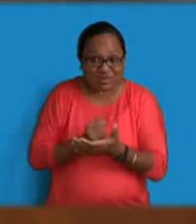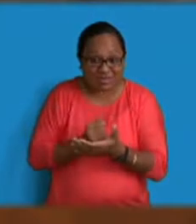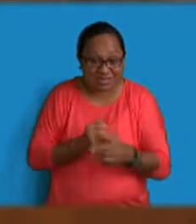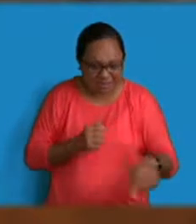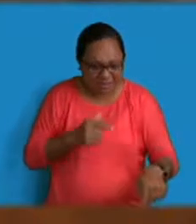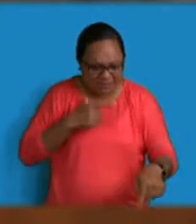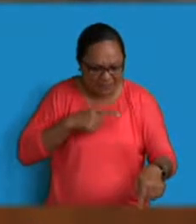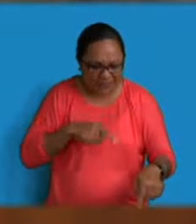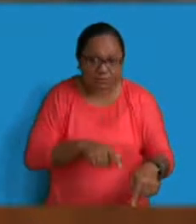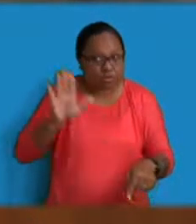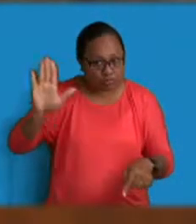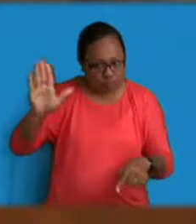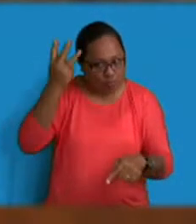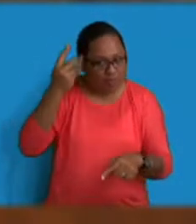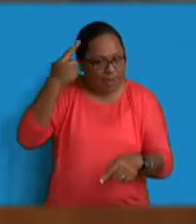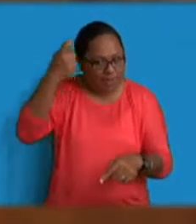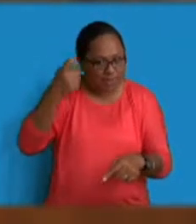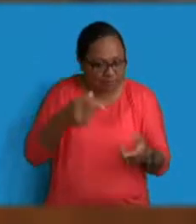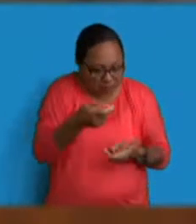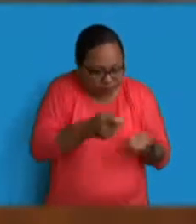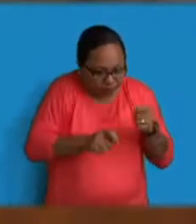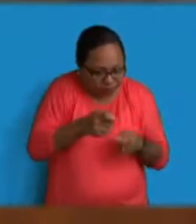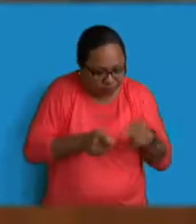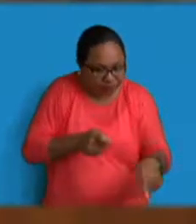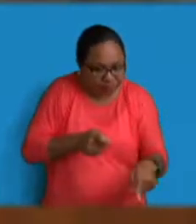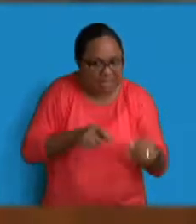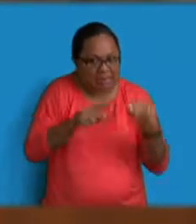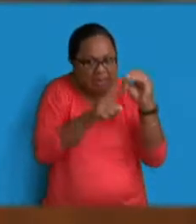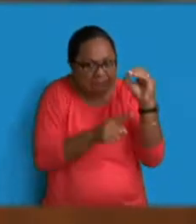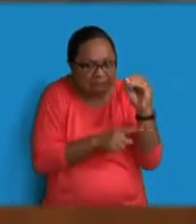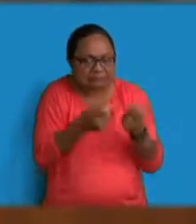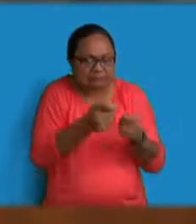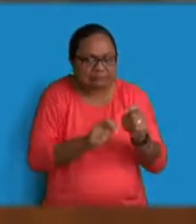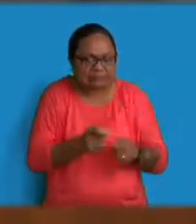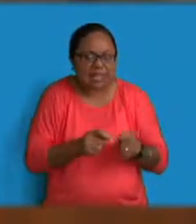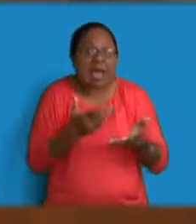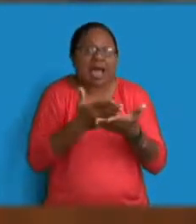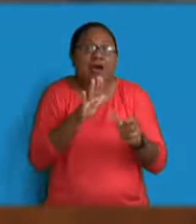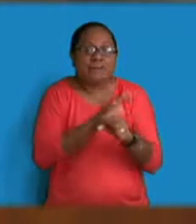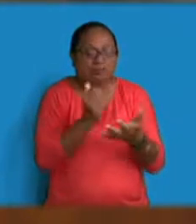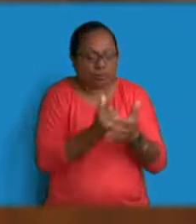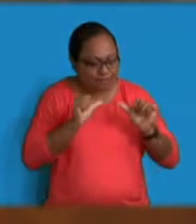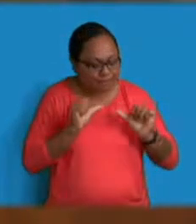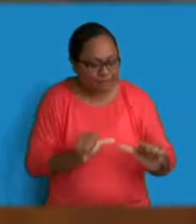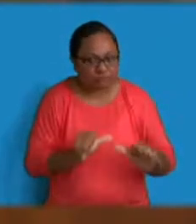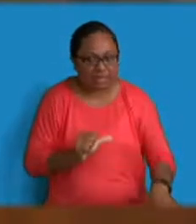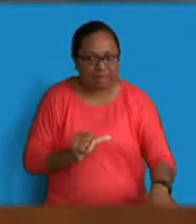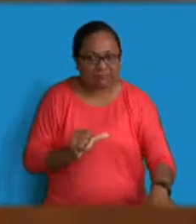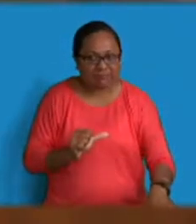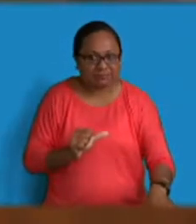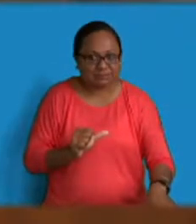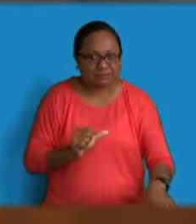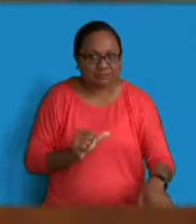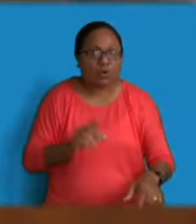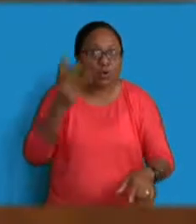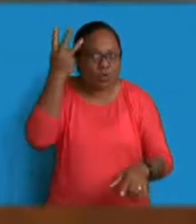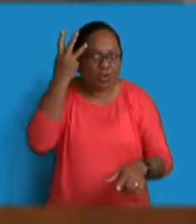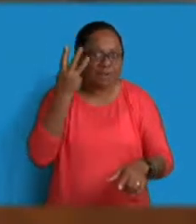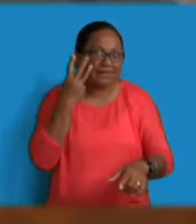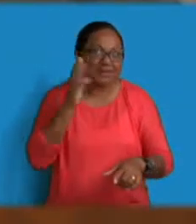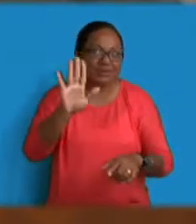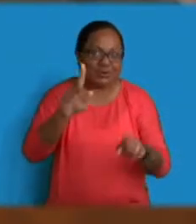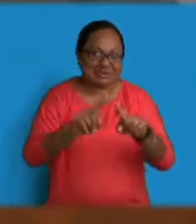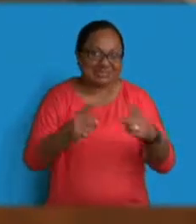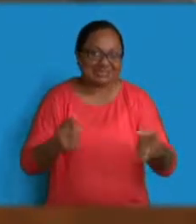right, to come under protection? Is there a way that there's a legal assistance given to that person? And